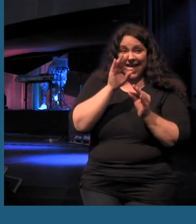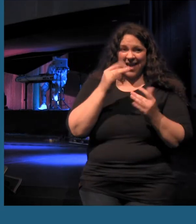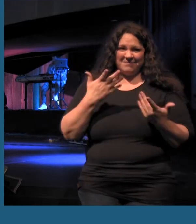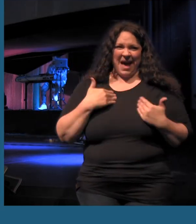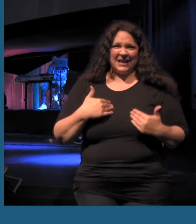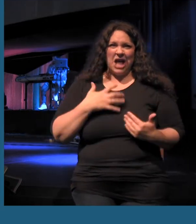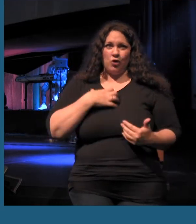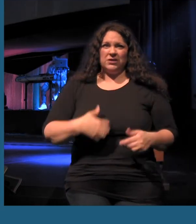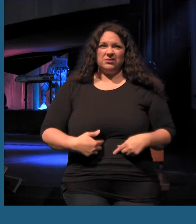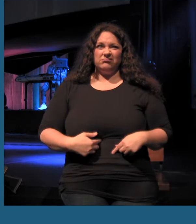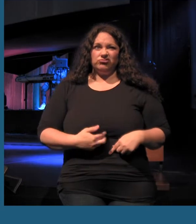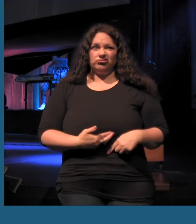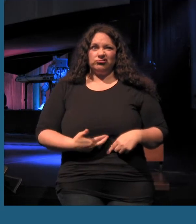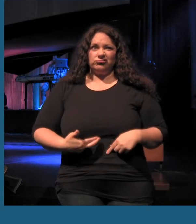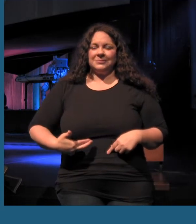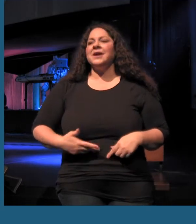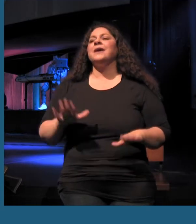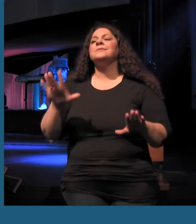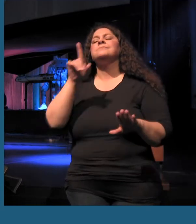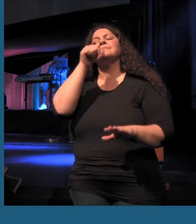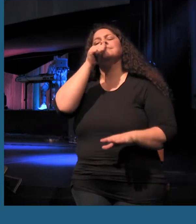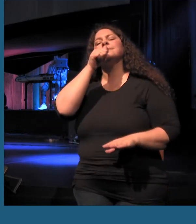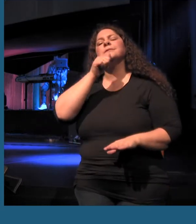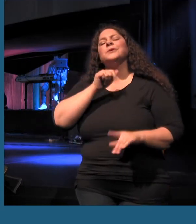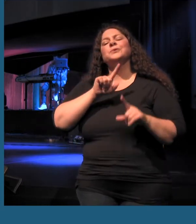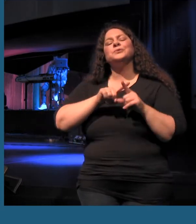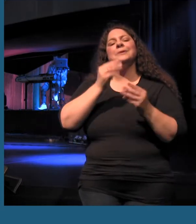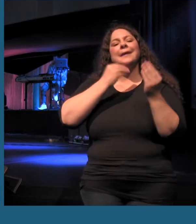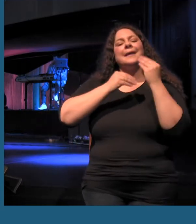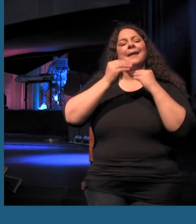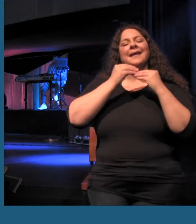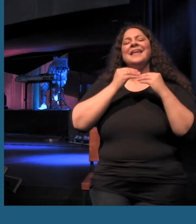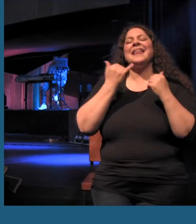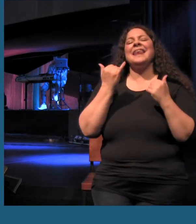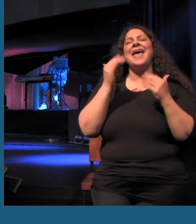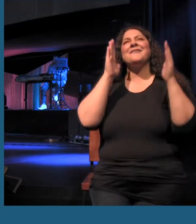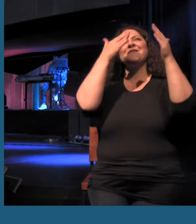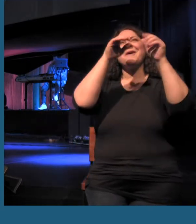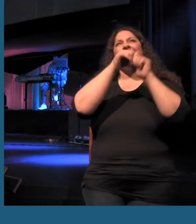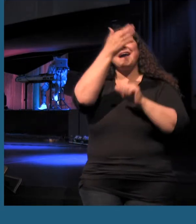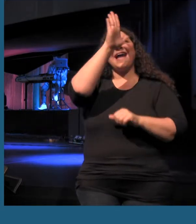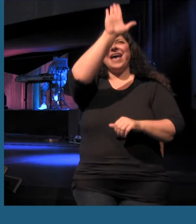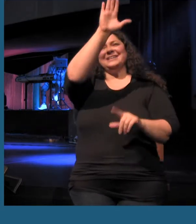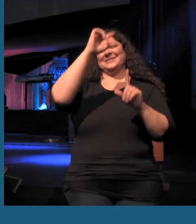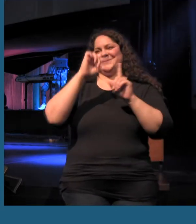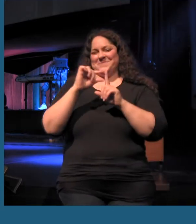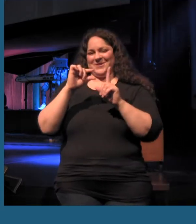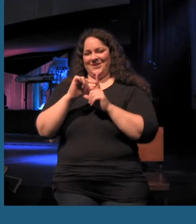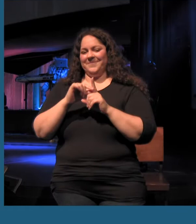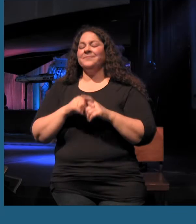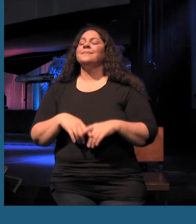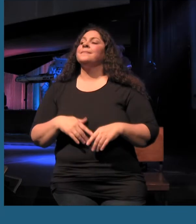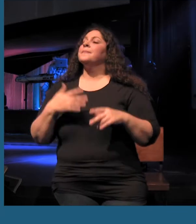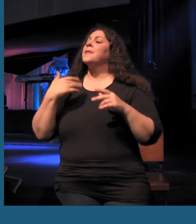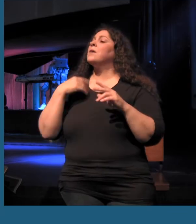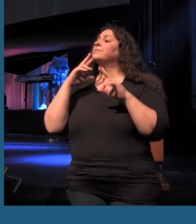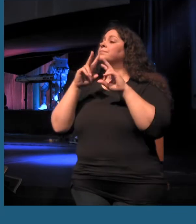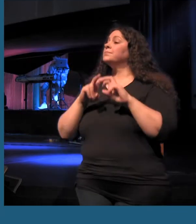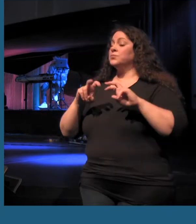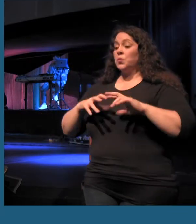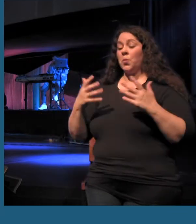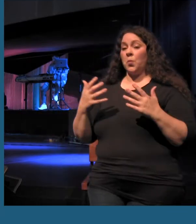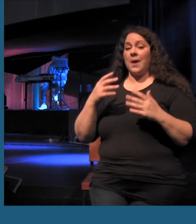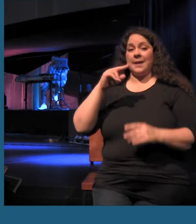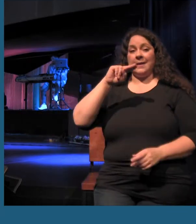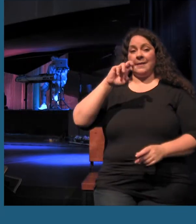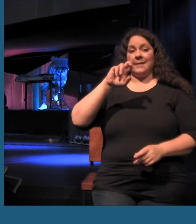bit. Well, we can wait a little till we eat, right? Let's eat God's word first. So I want to dig into Nehemiah chapter